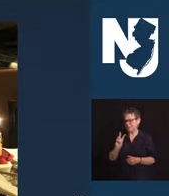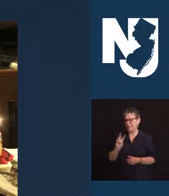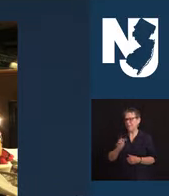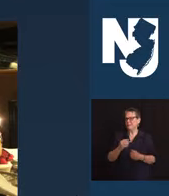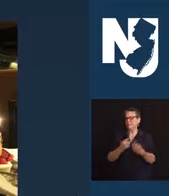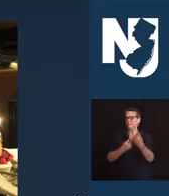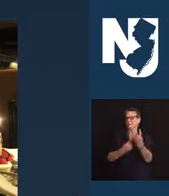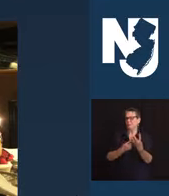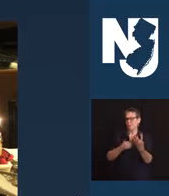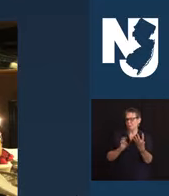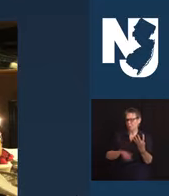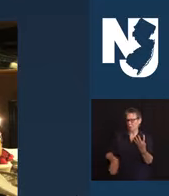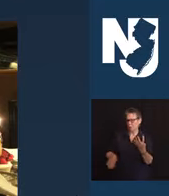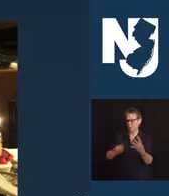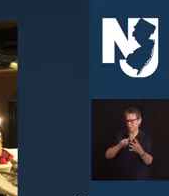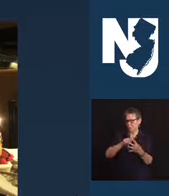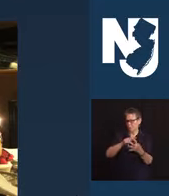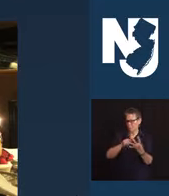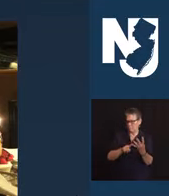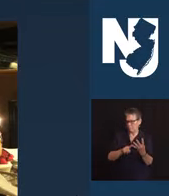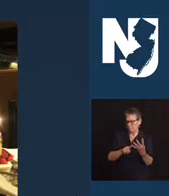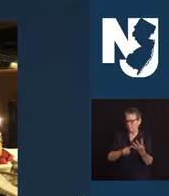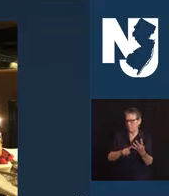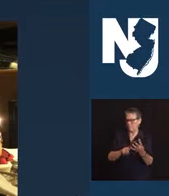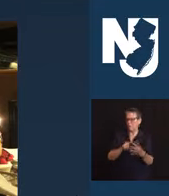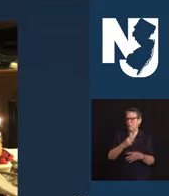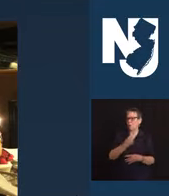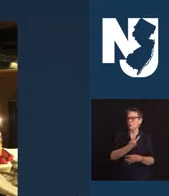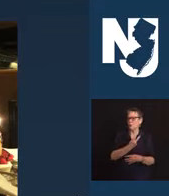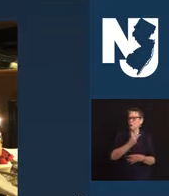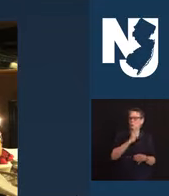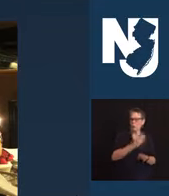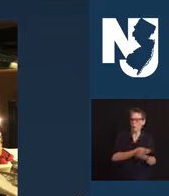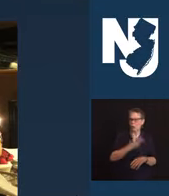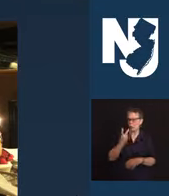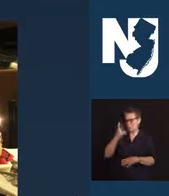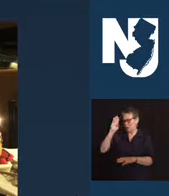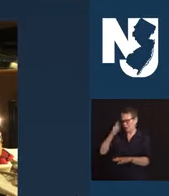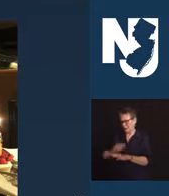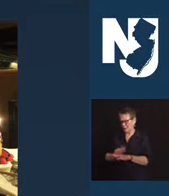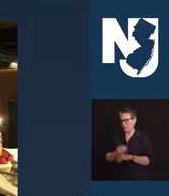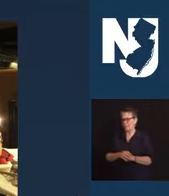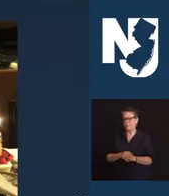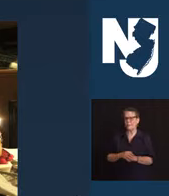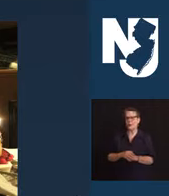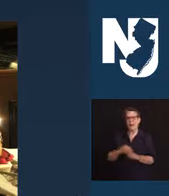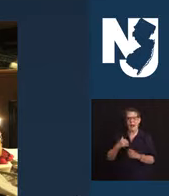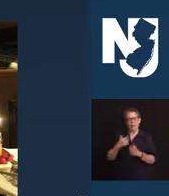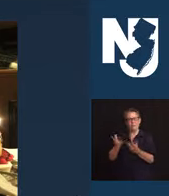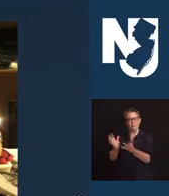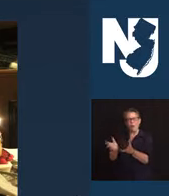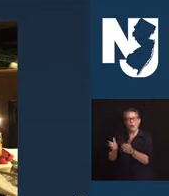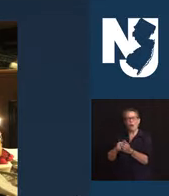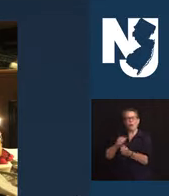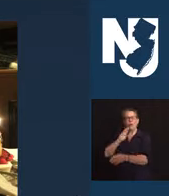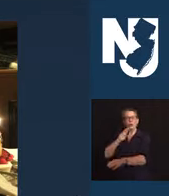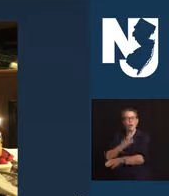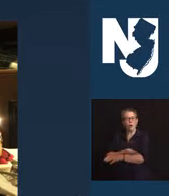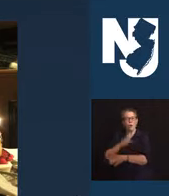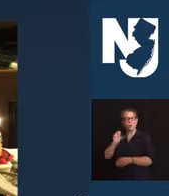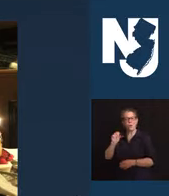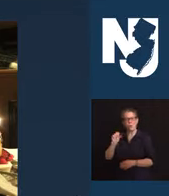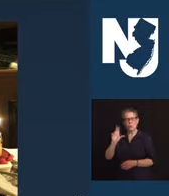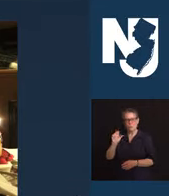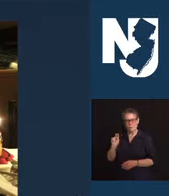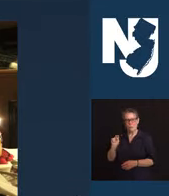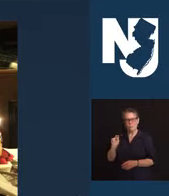Jr., Rosemary, Stephen, and Susan, survivor, and I had the great honor of speaking with Susan last Wednesday. Apart from